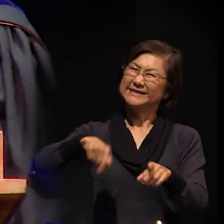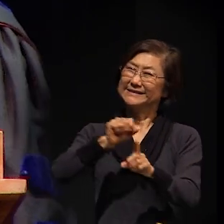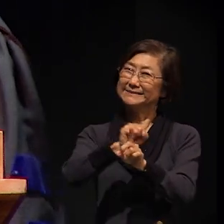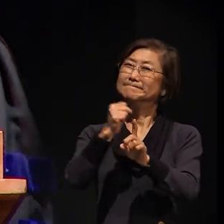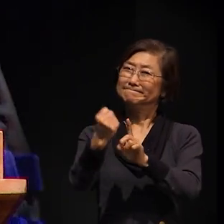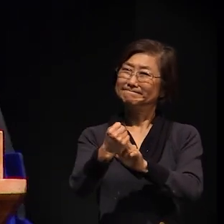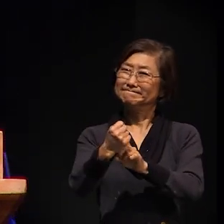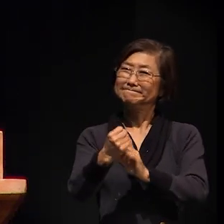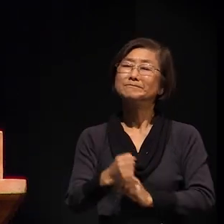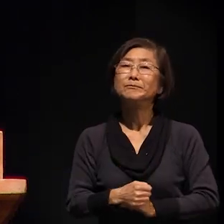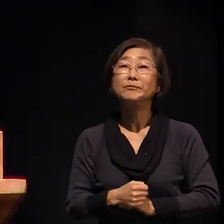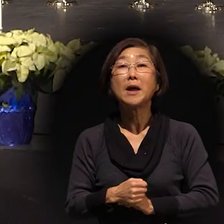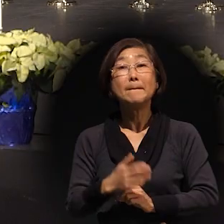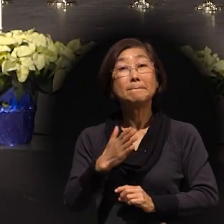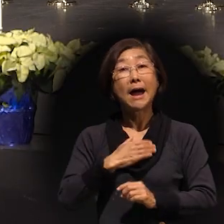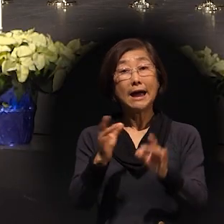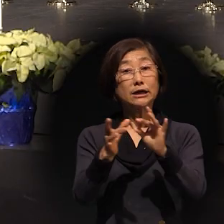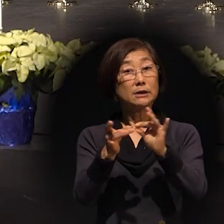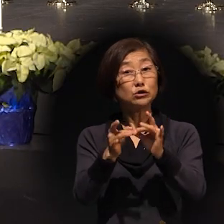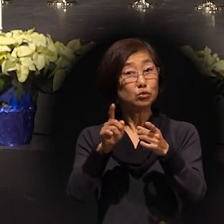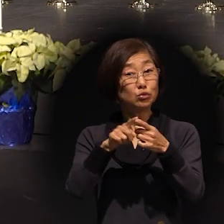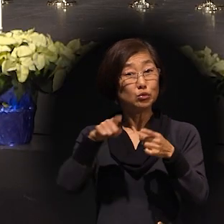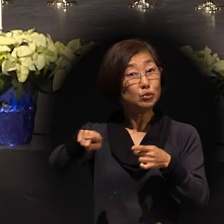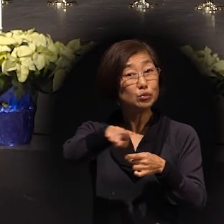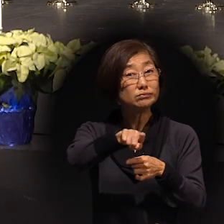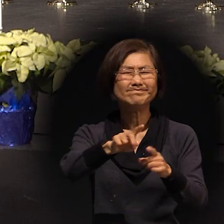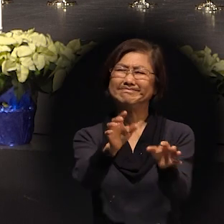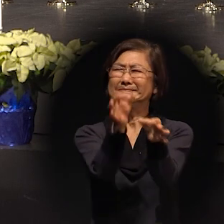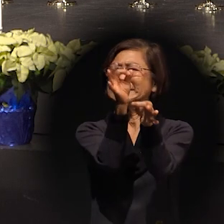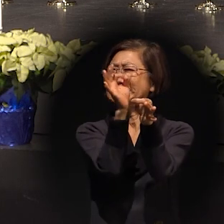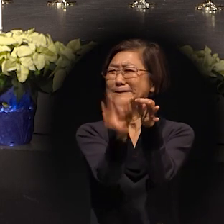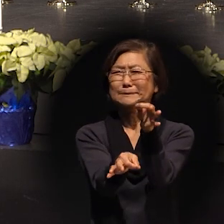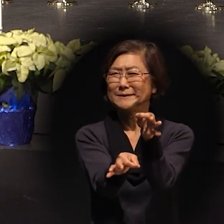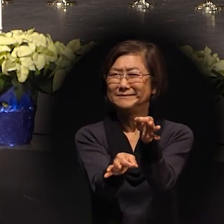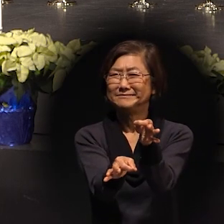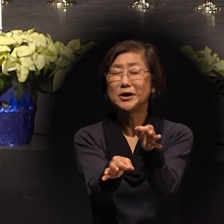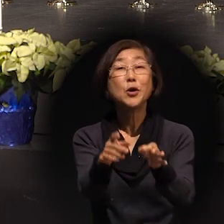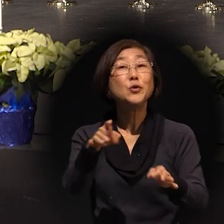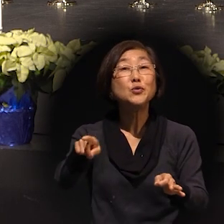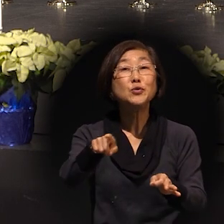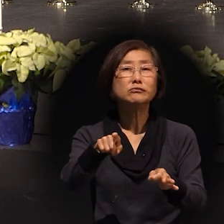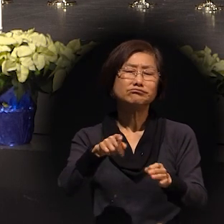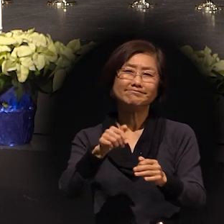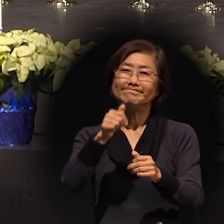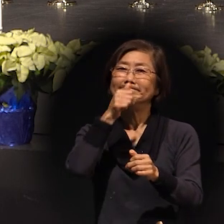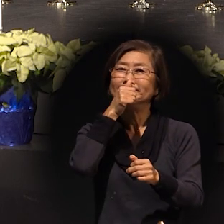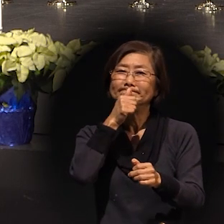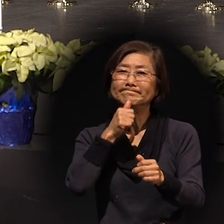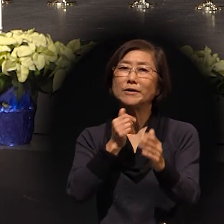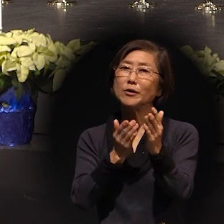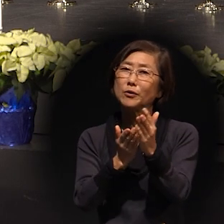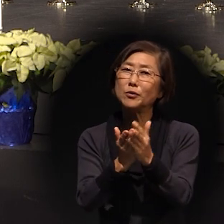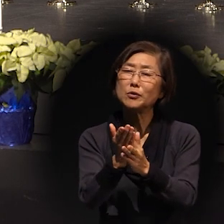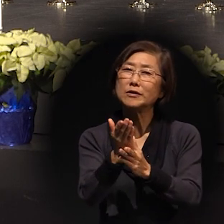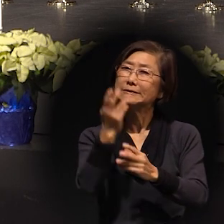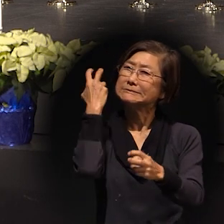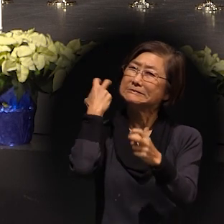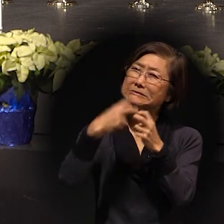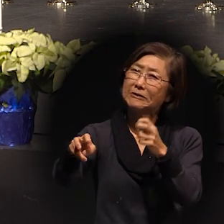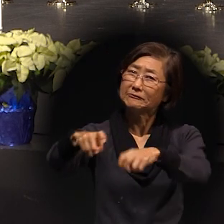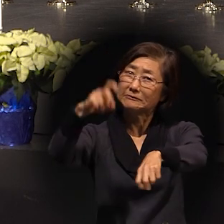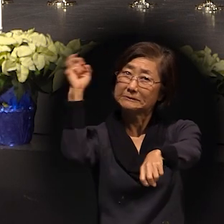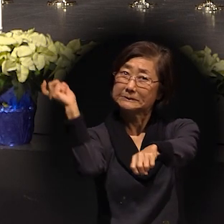these conditions. My message to you is simple. You have gone through a